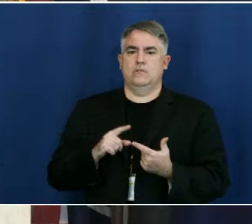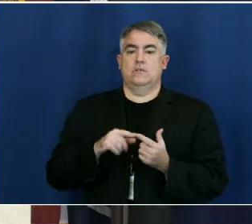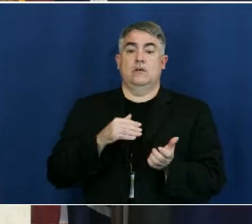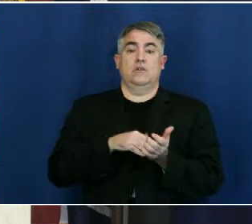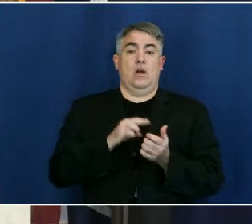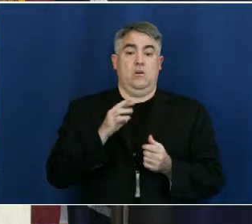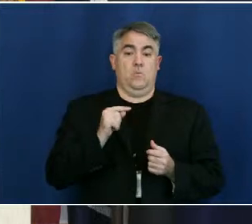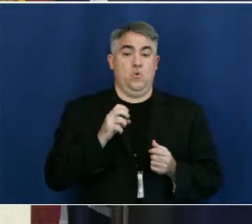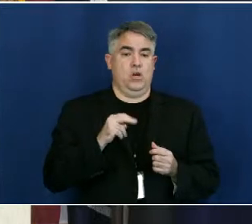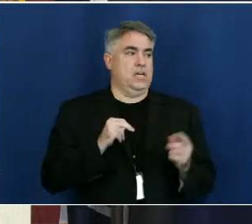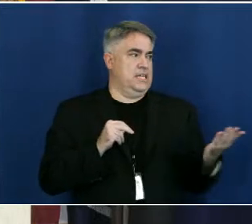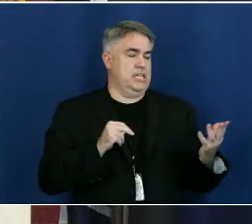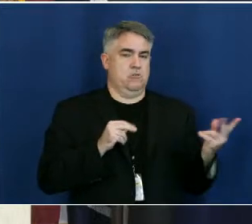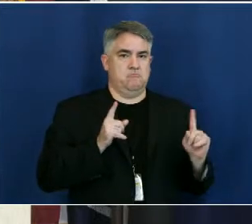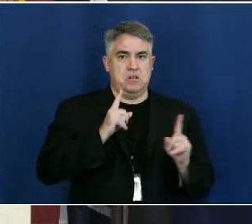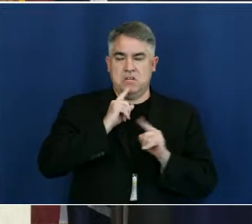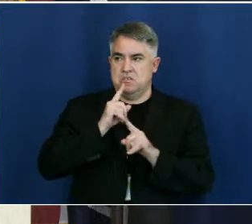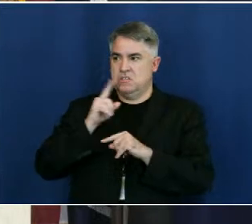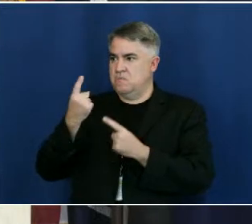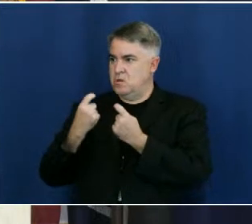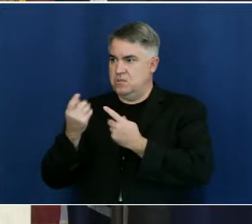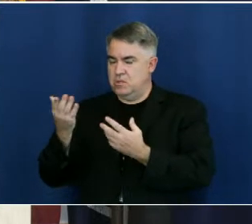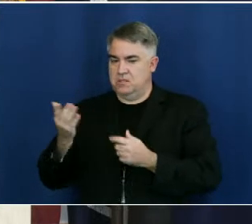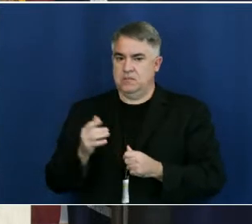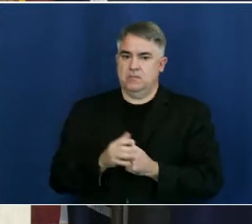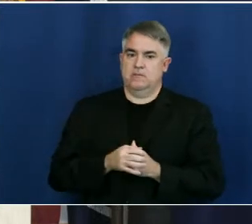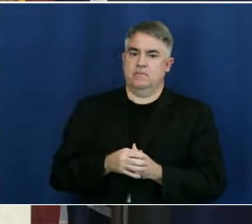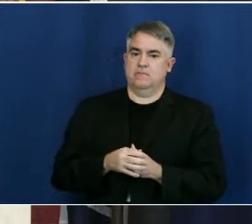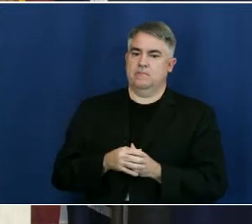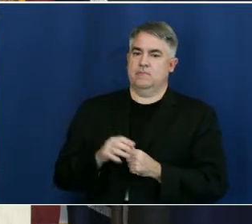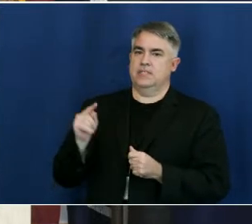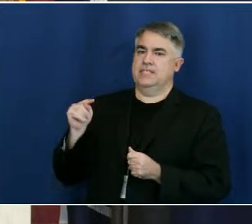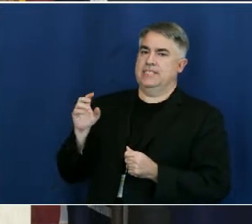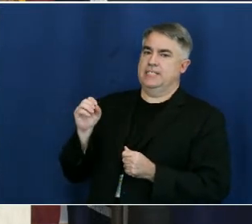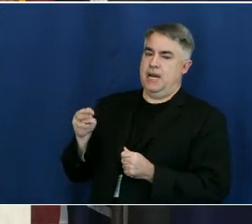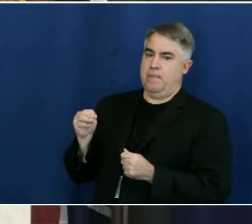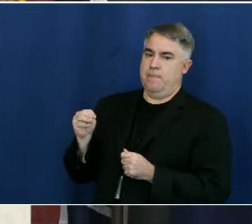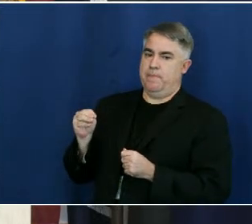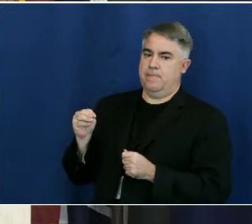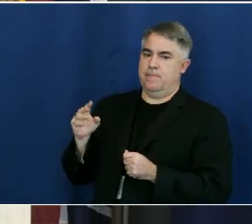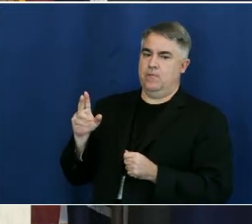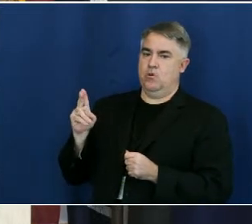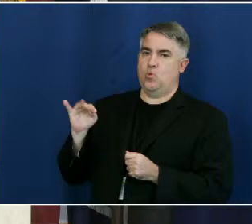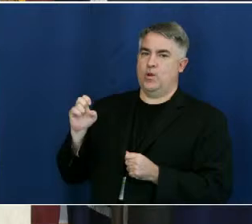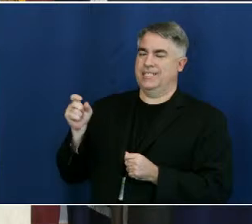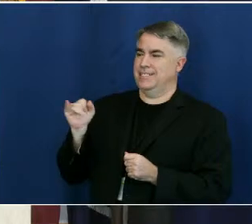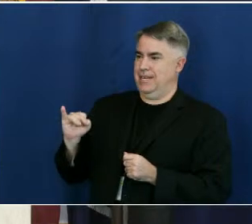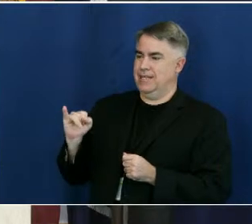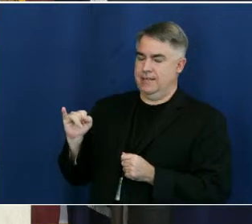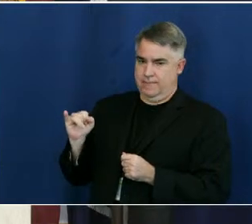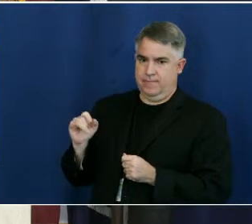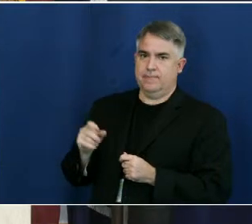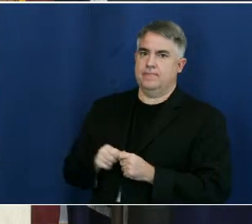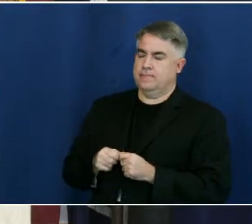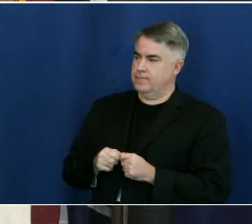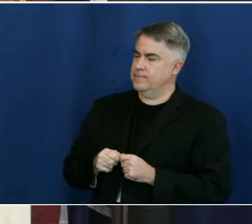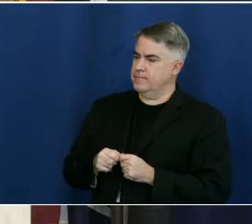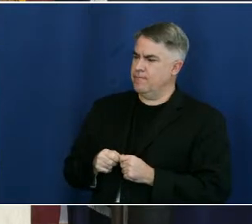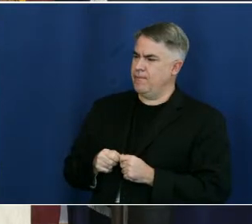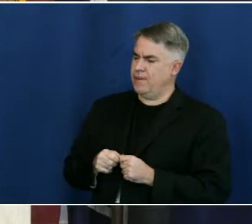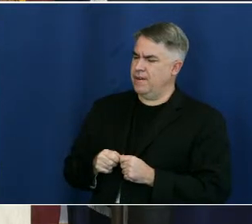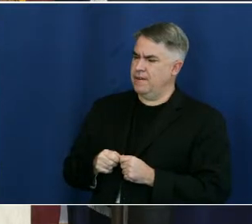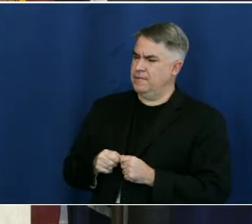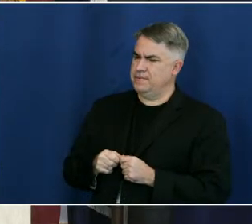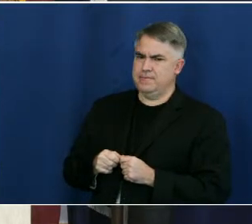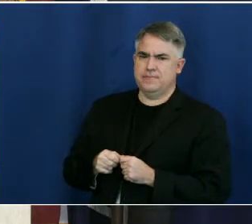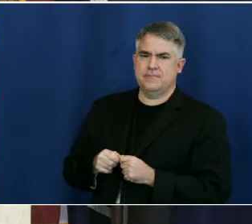Tommy Sablon at KUSI, please state your question. Mr. Chairman, how are you? You've stated